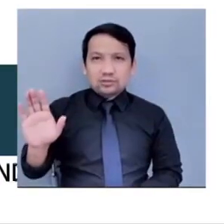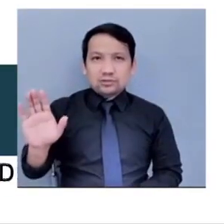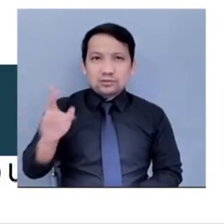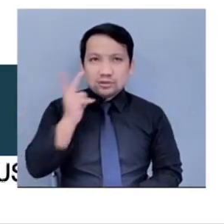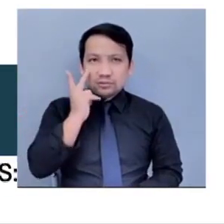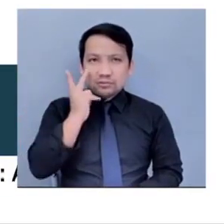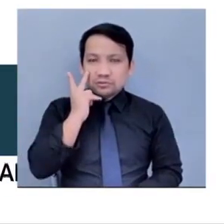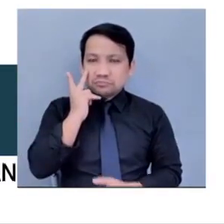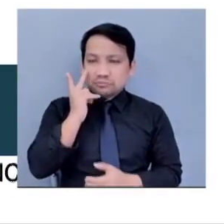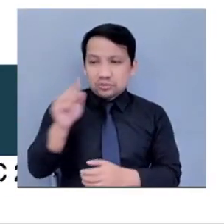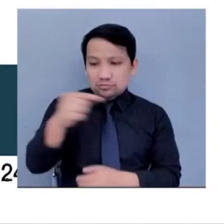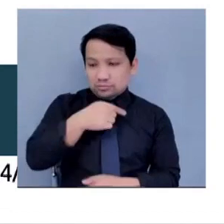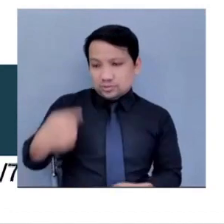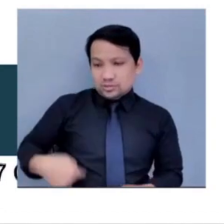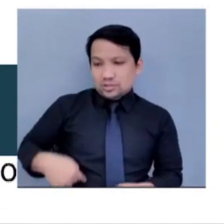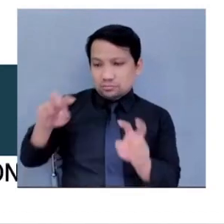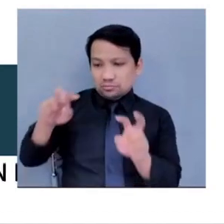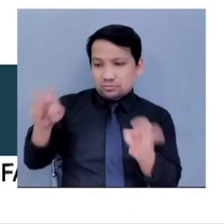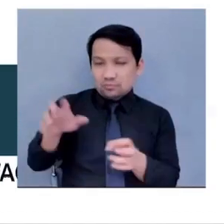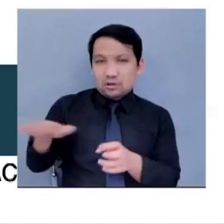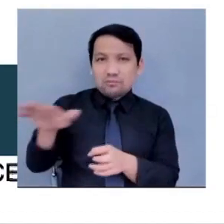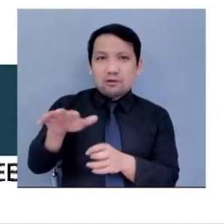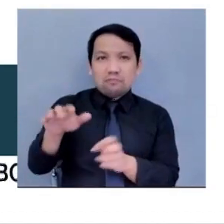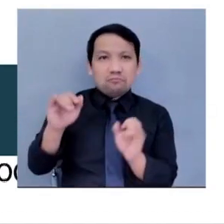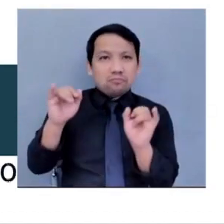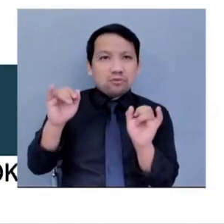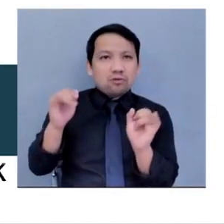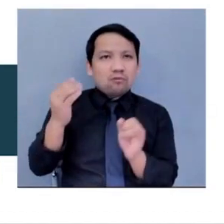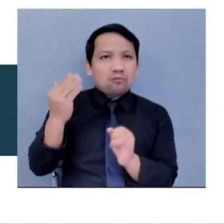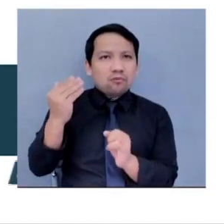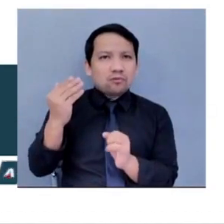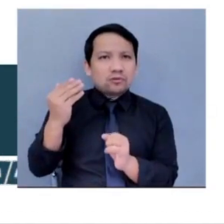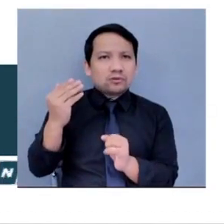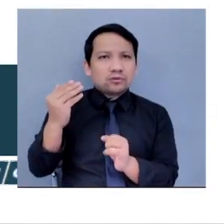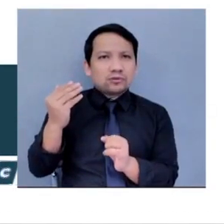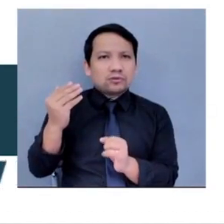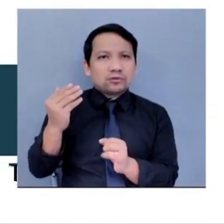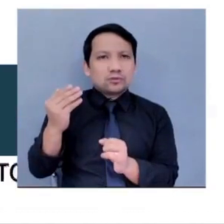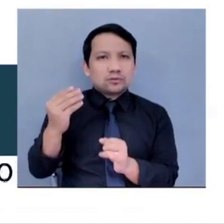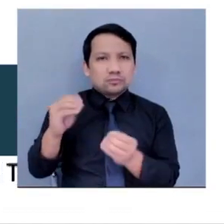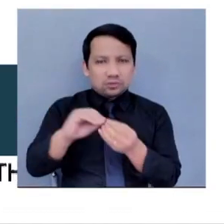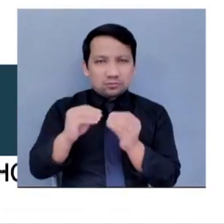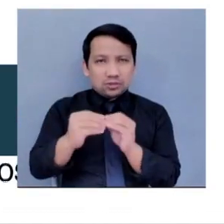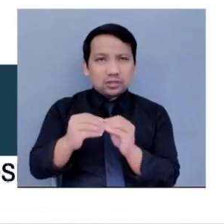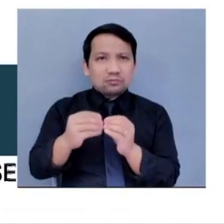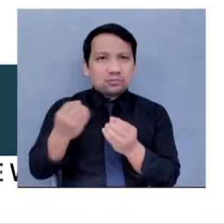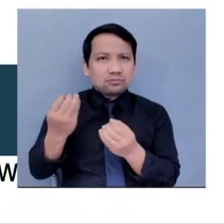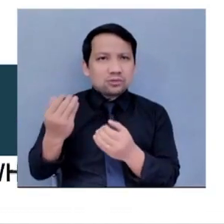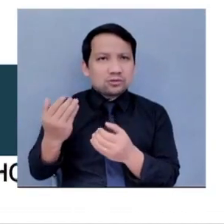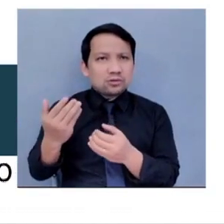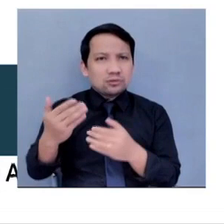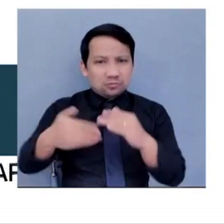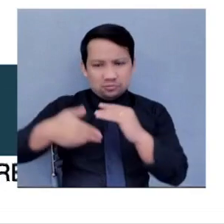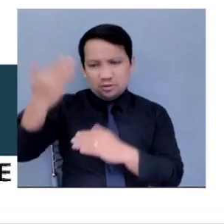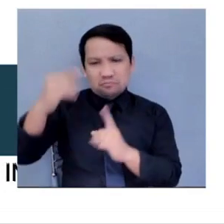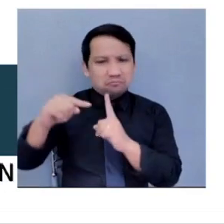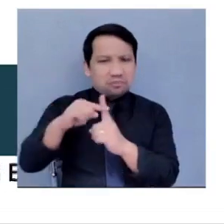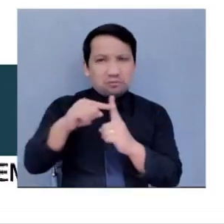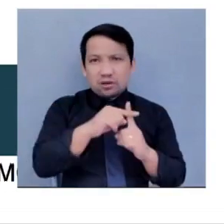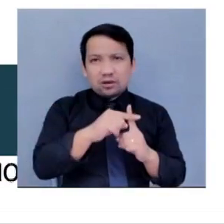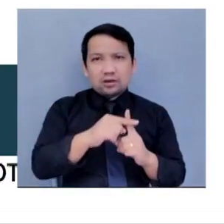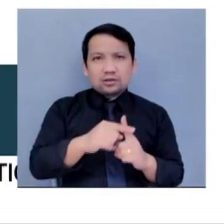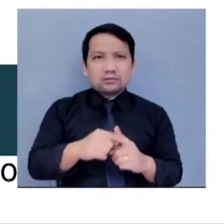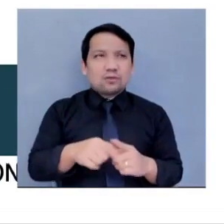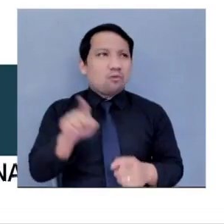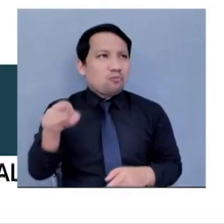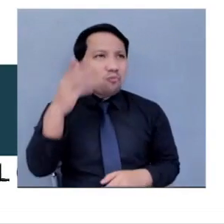really an issue now because of the surge in COVID numbers there, because they've relaxed